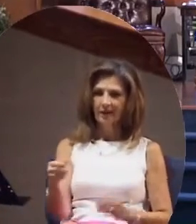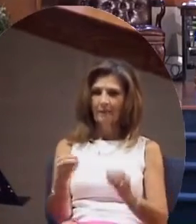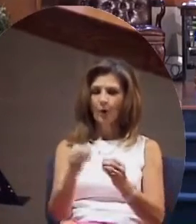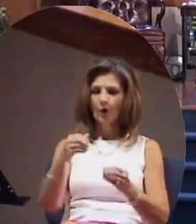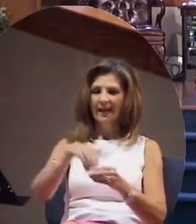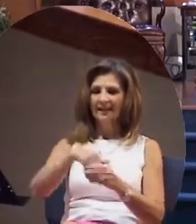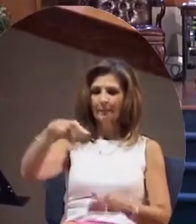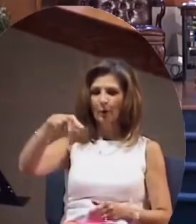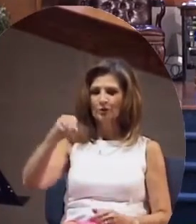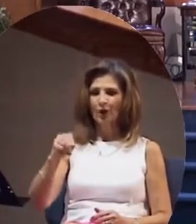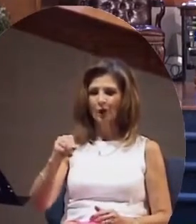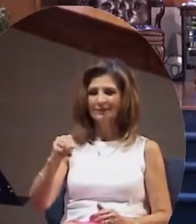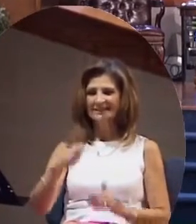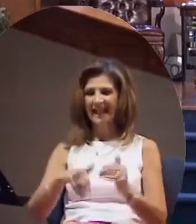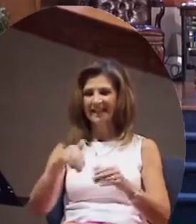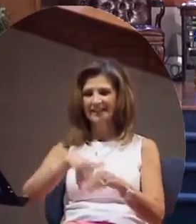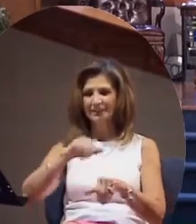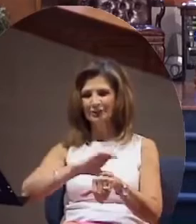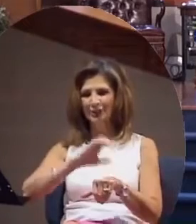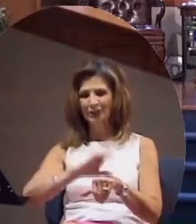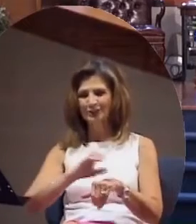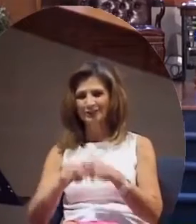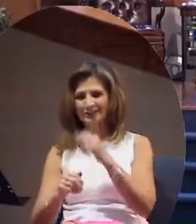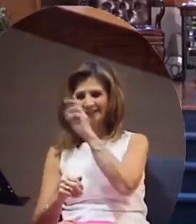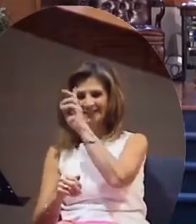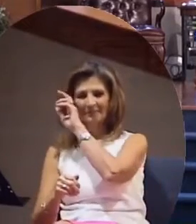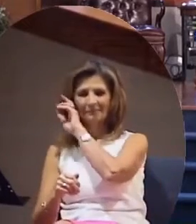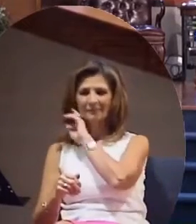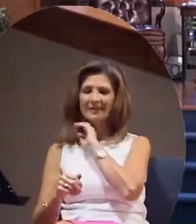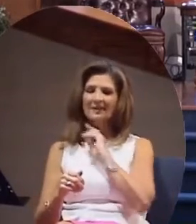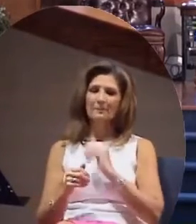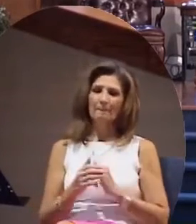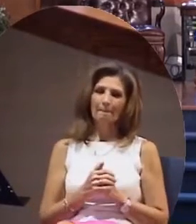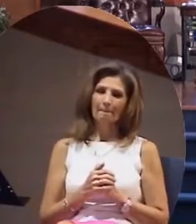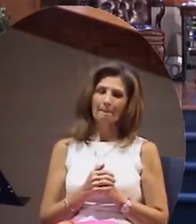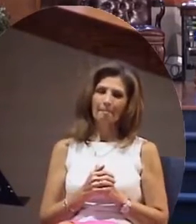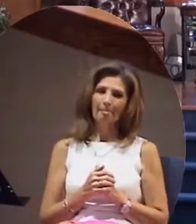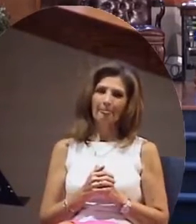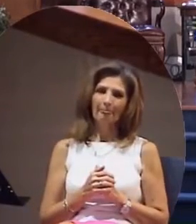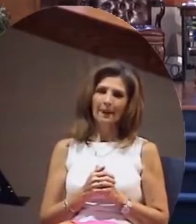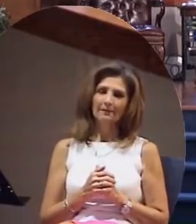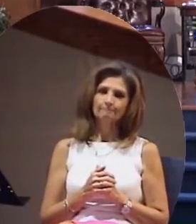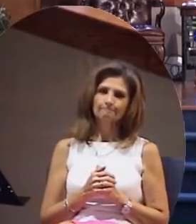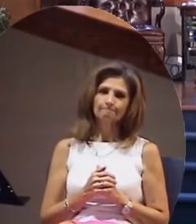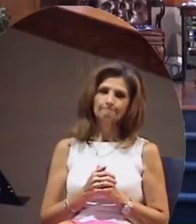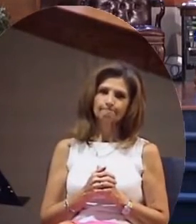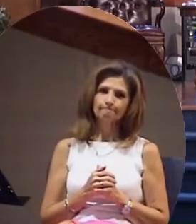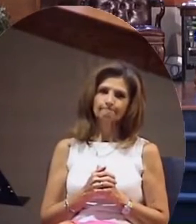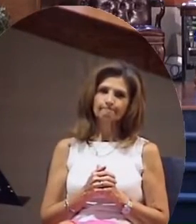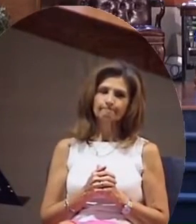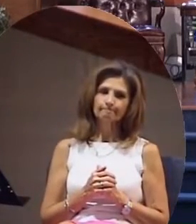What's wrong with this preacher? Something's wrong with the other one. I like the other preacher. Amen. You cut their hearing ear off spiritually.